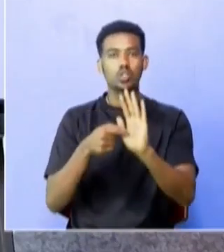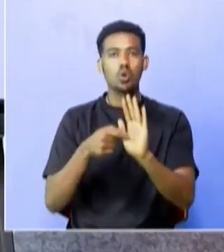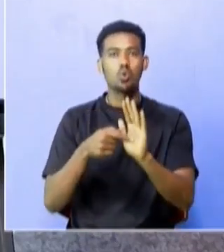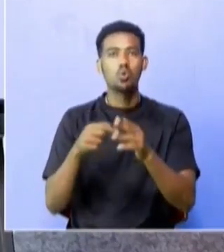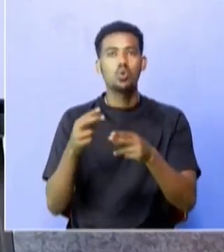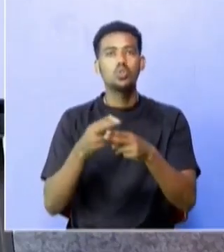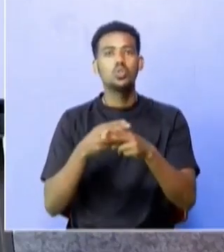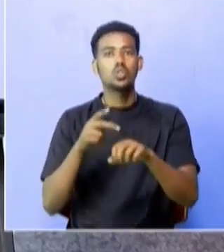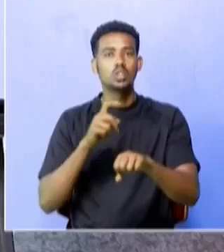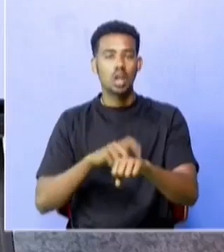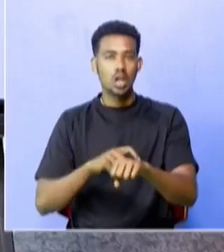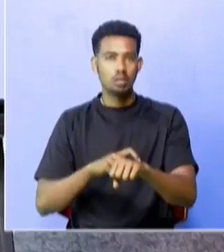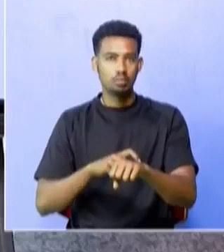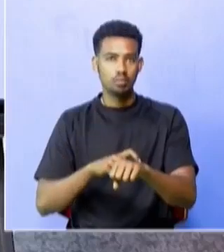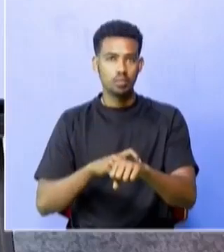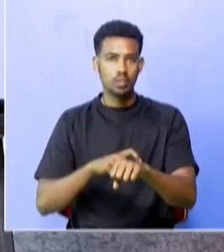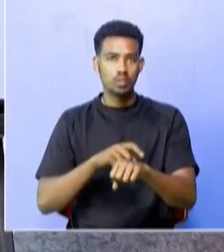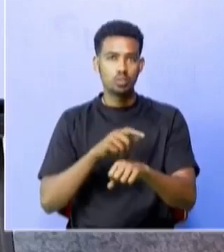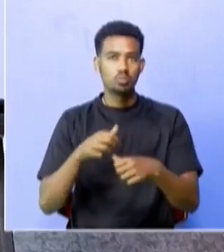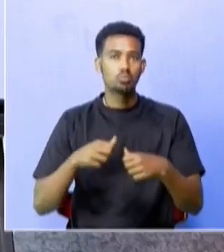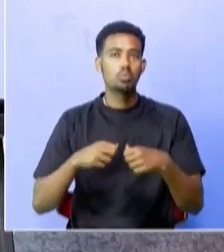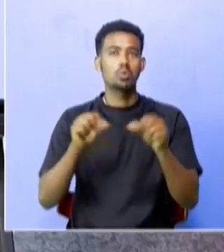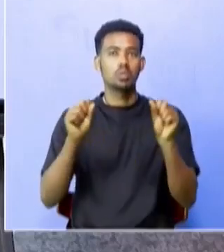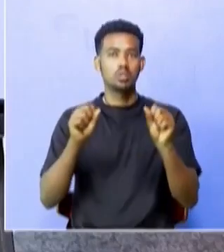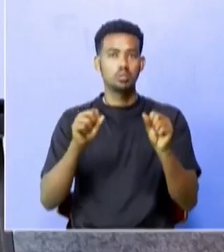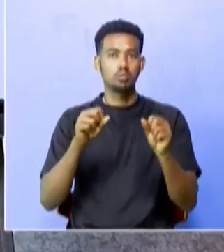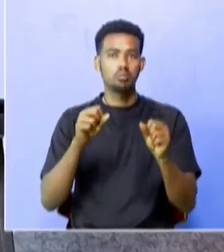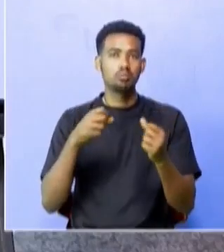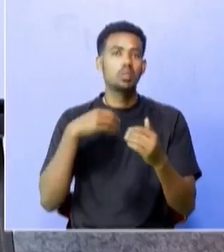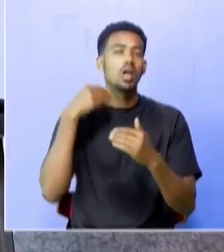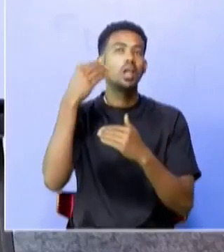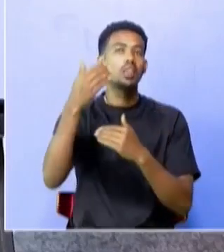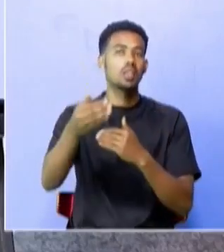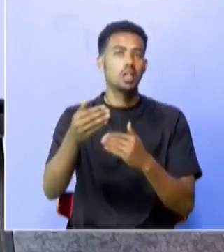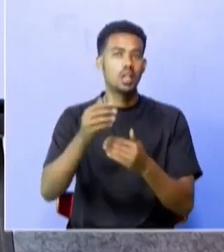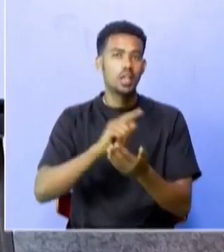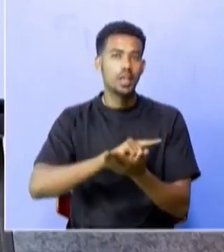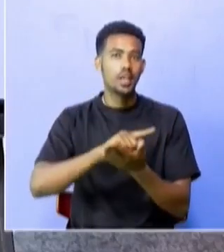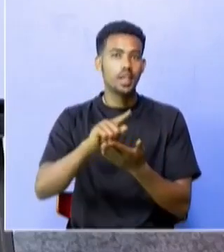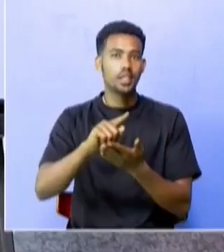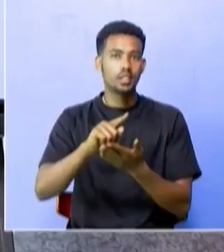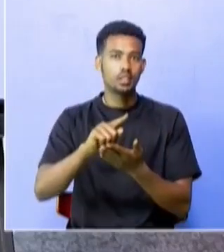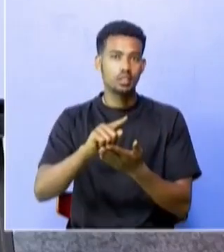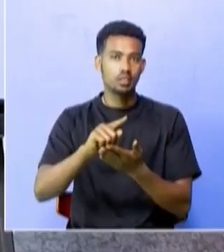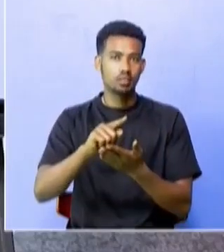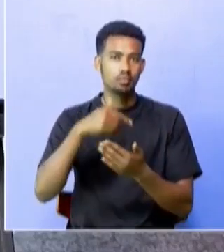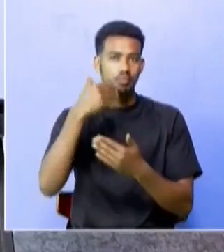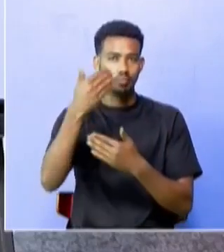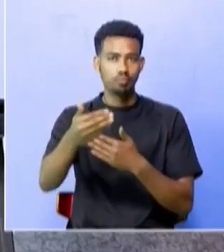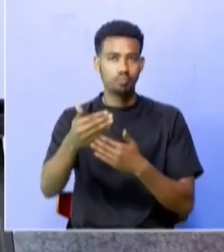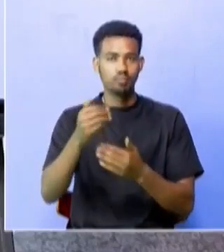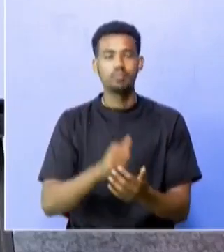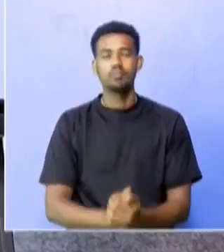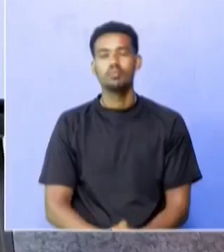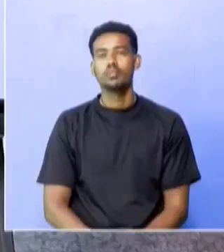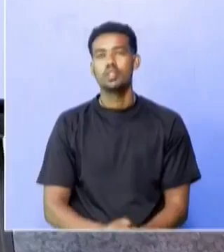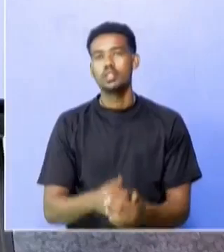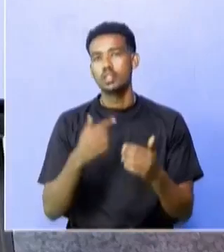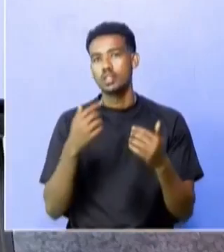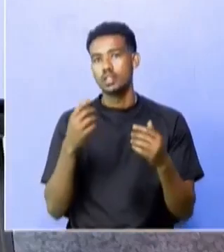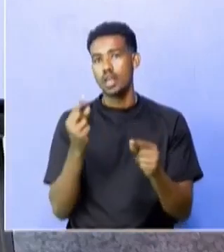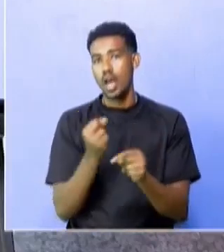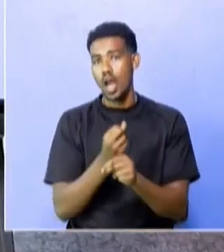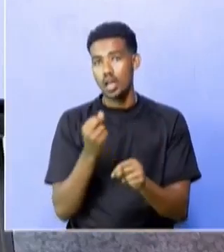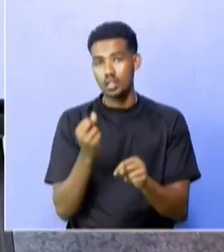temporary action that you are going to do even until next week. And also, the action happening